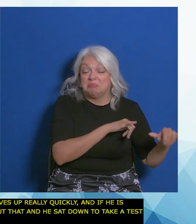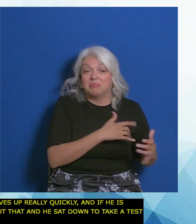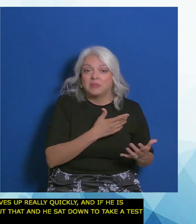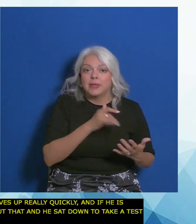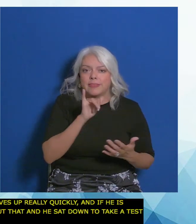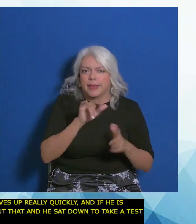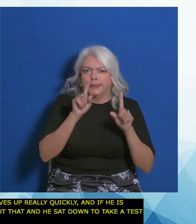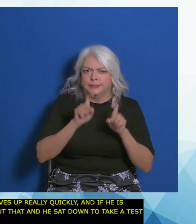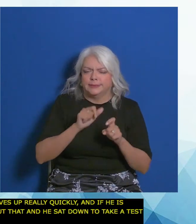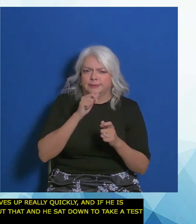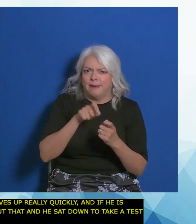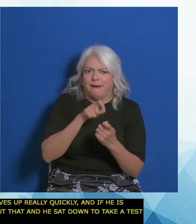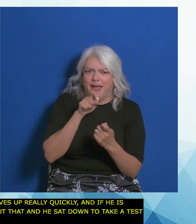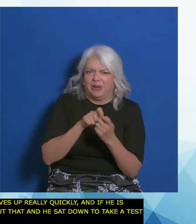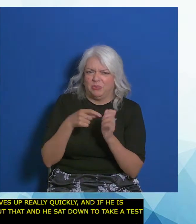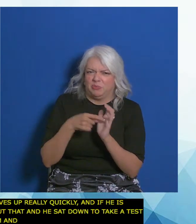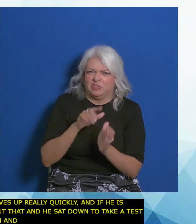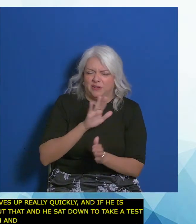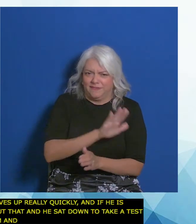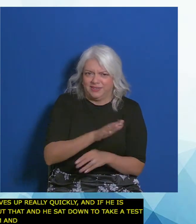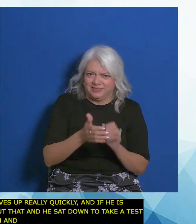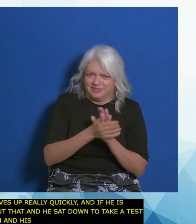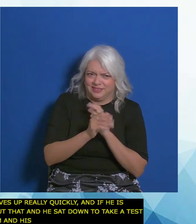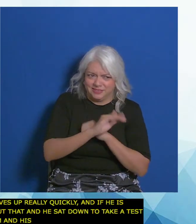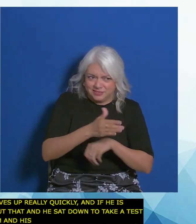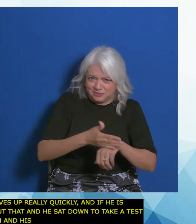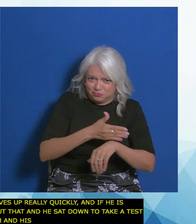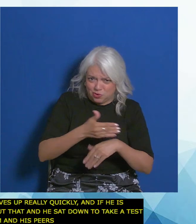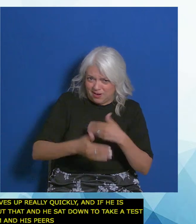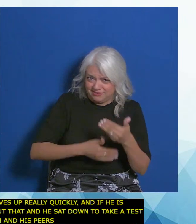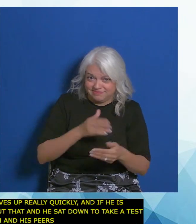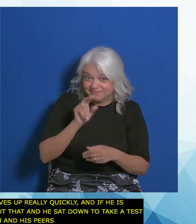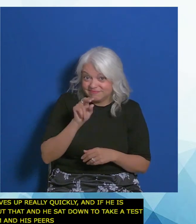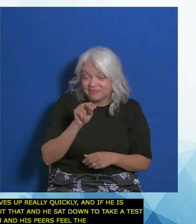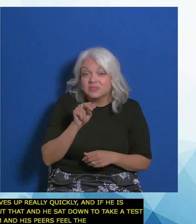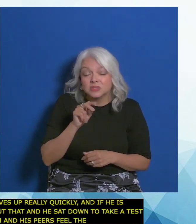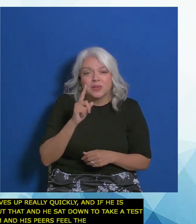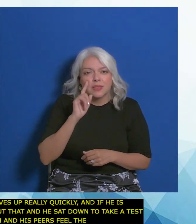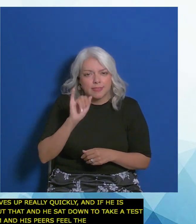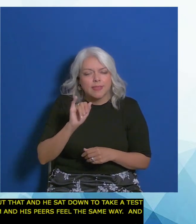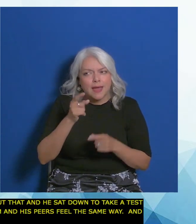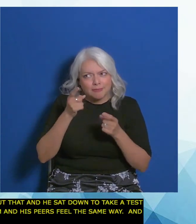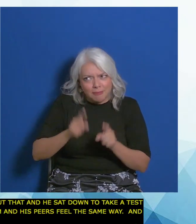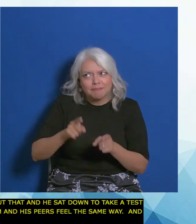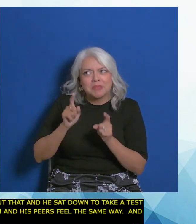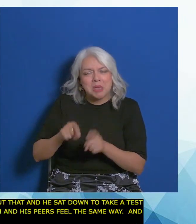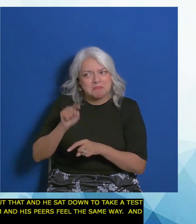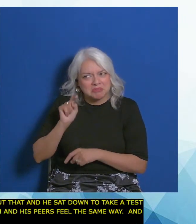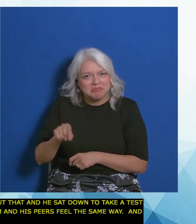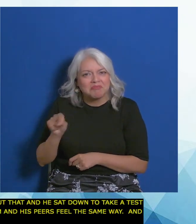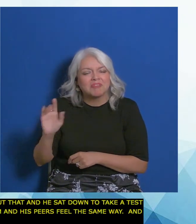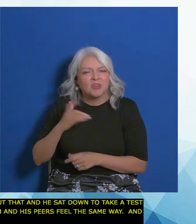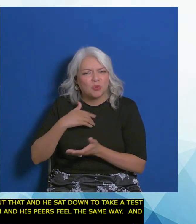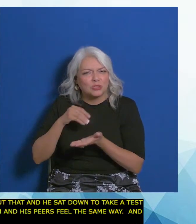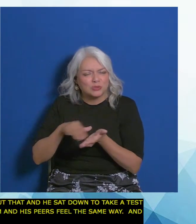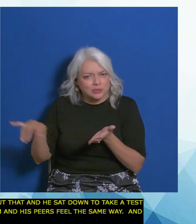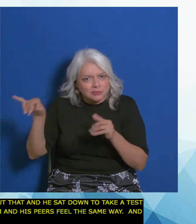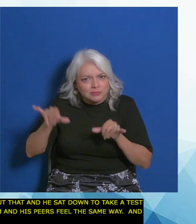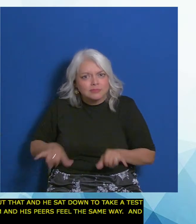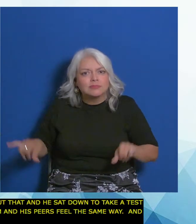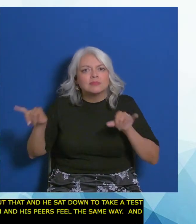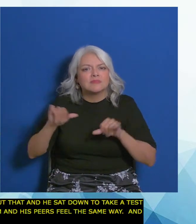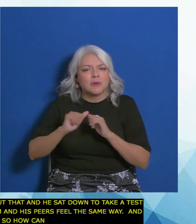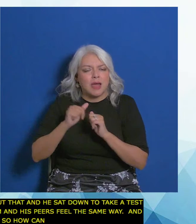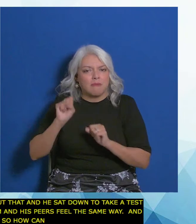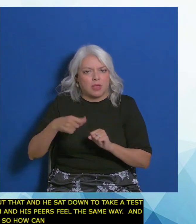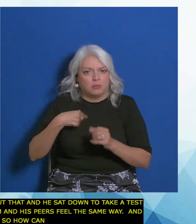accurate representation of his skills or the progress that he's made. And I think that's a pretty common occurrence with our students. So how can we address